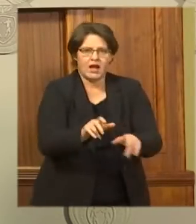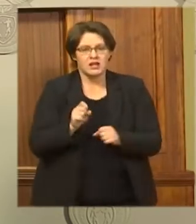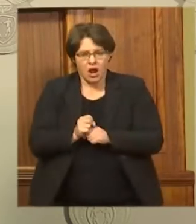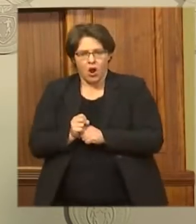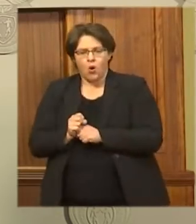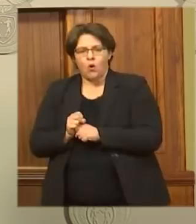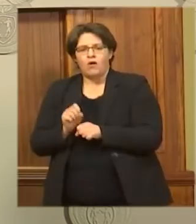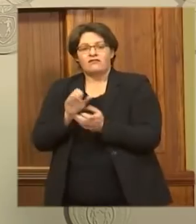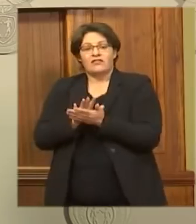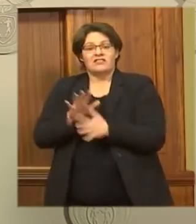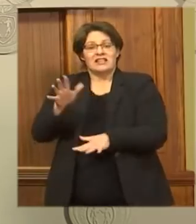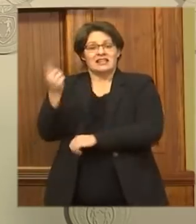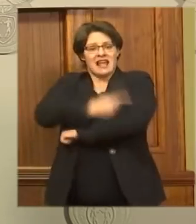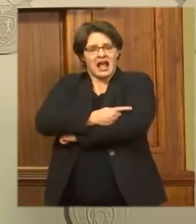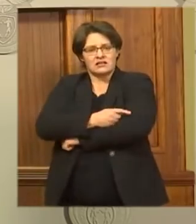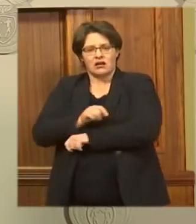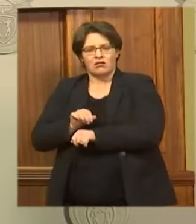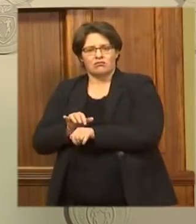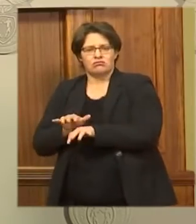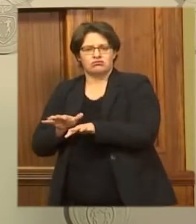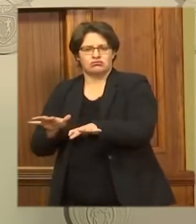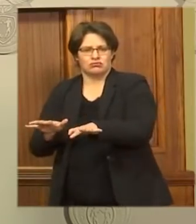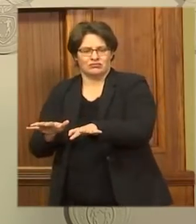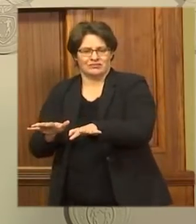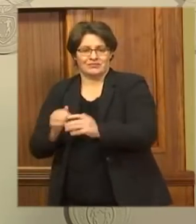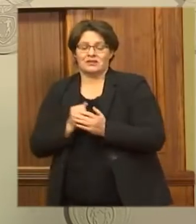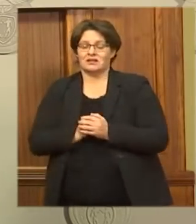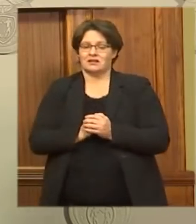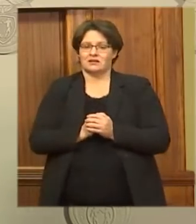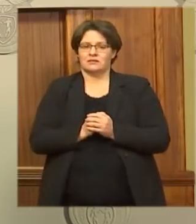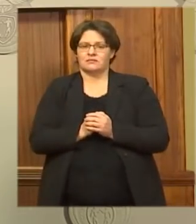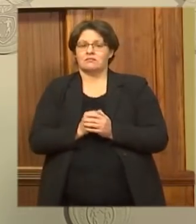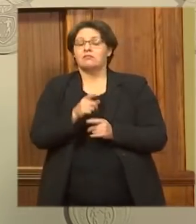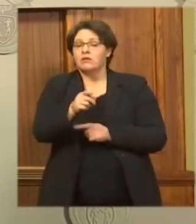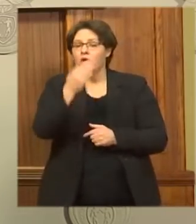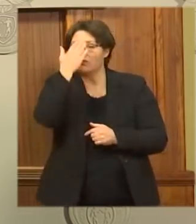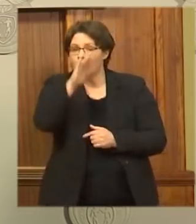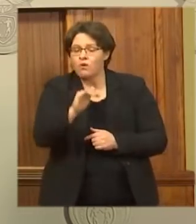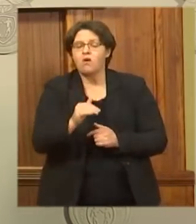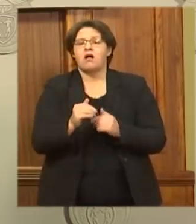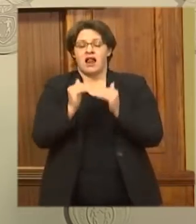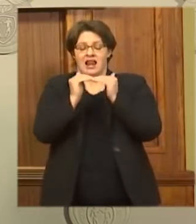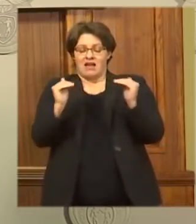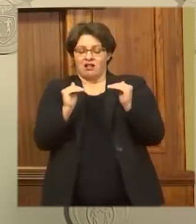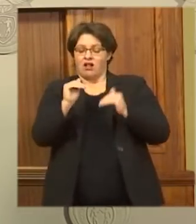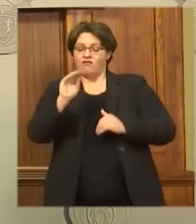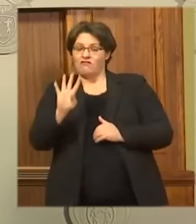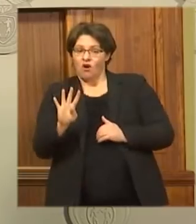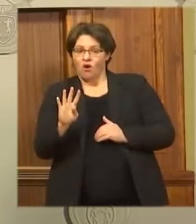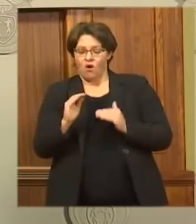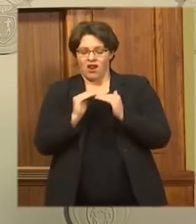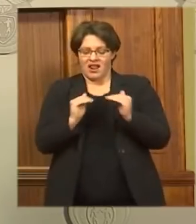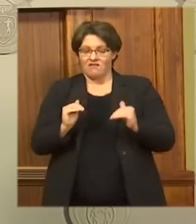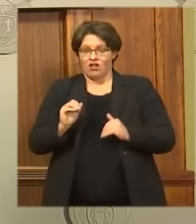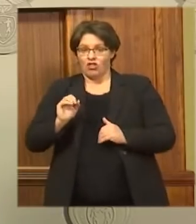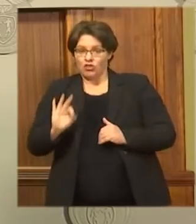doubling time has been at around 12 days during levels 4 and